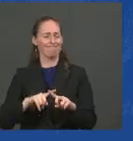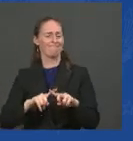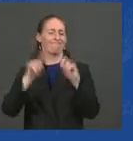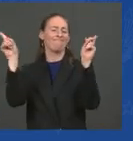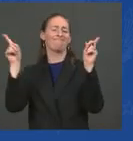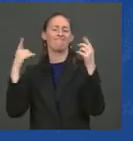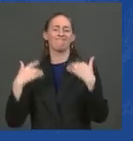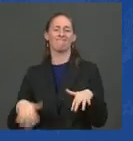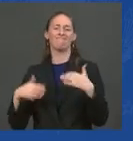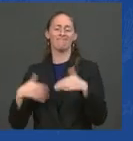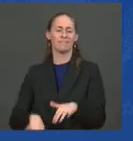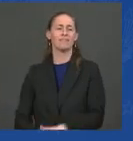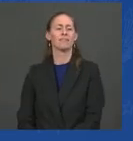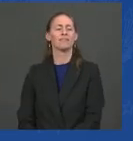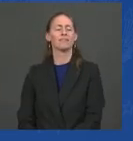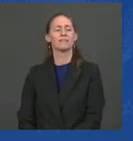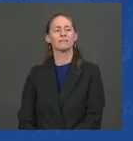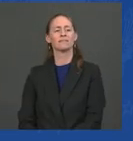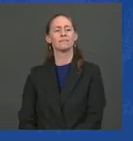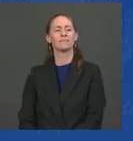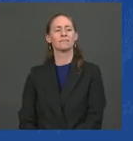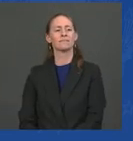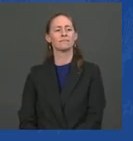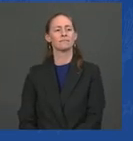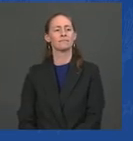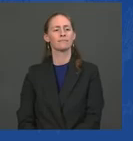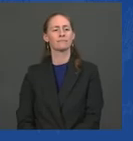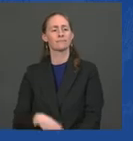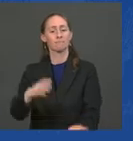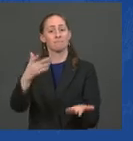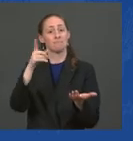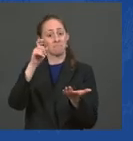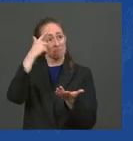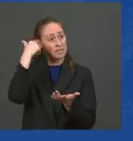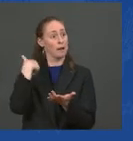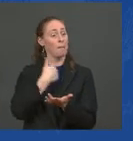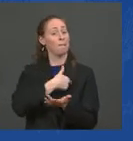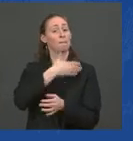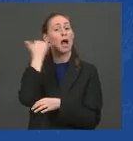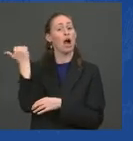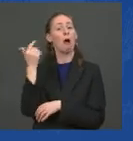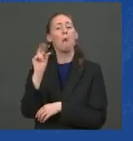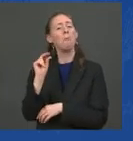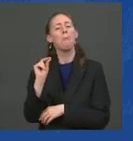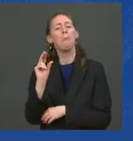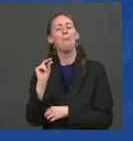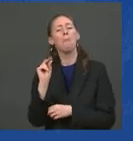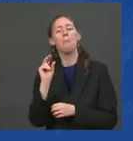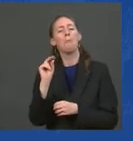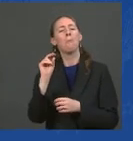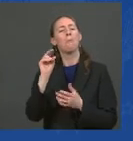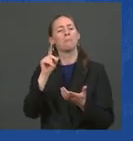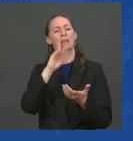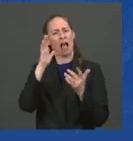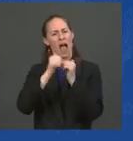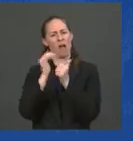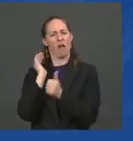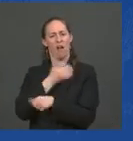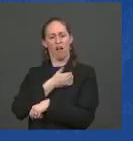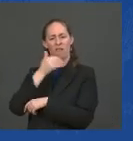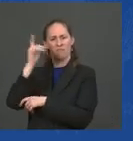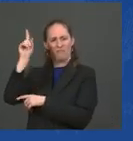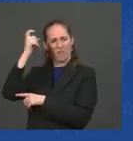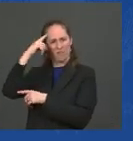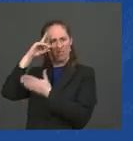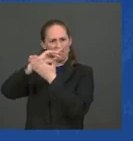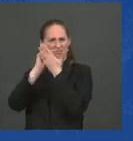not because we're inherently better, because the basis upon which we're organized. Virtually every